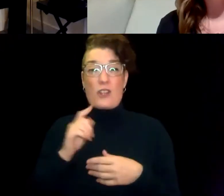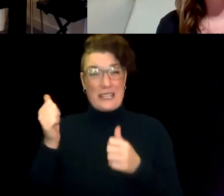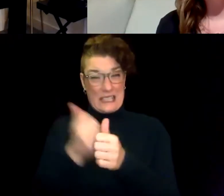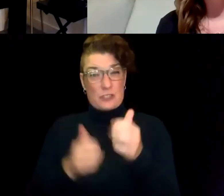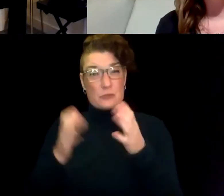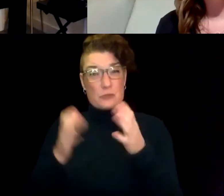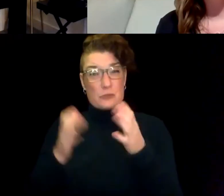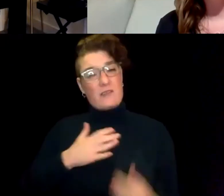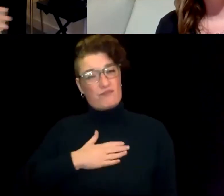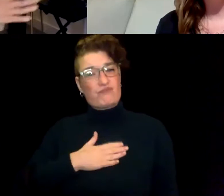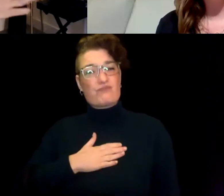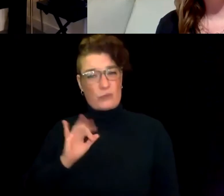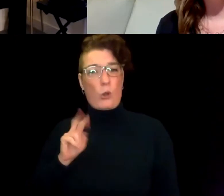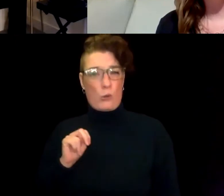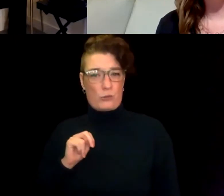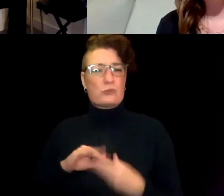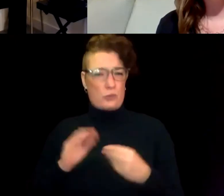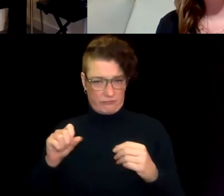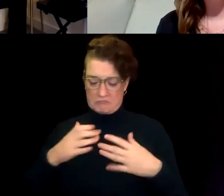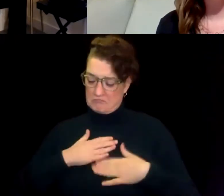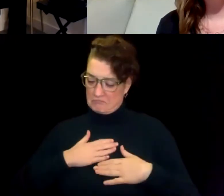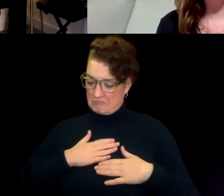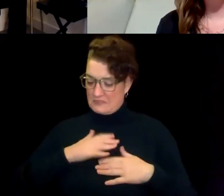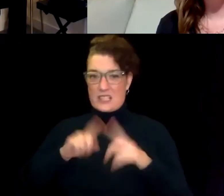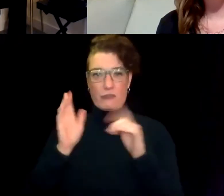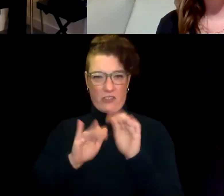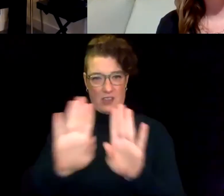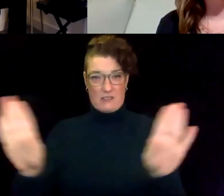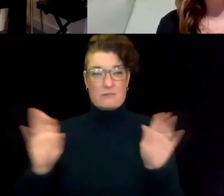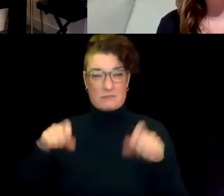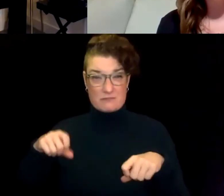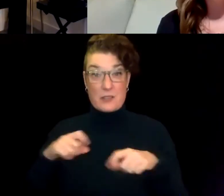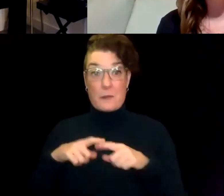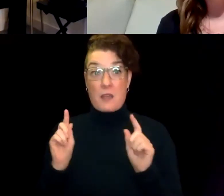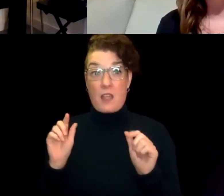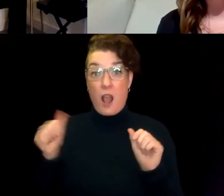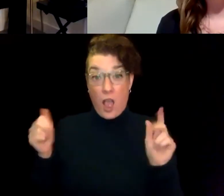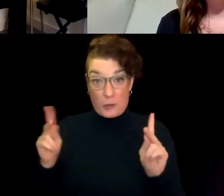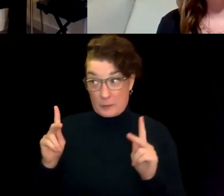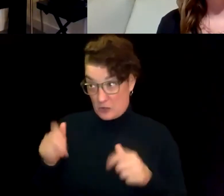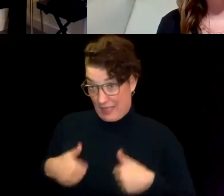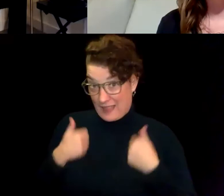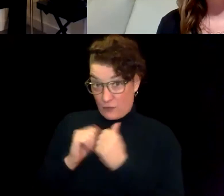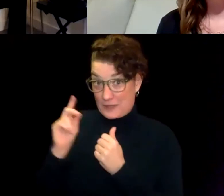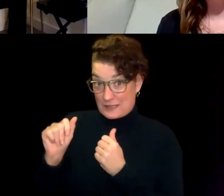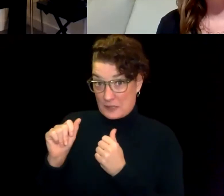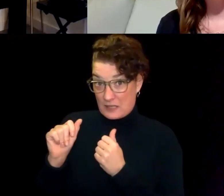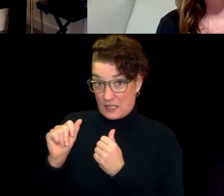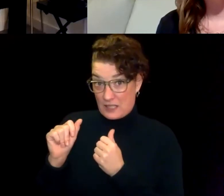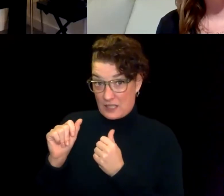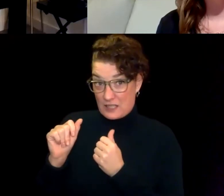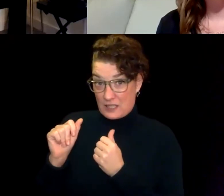personal story, that was different from everyone else's story. But the story of other people living with a disability shared,